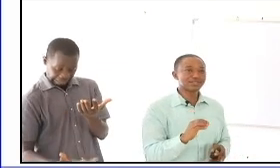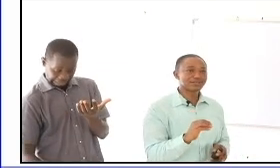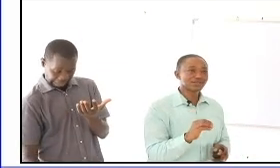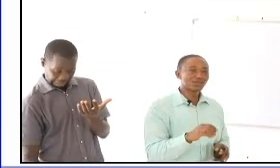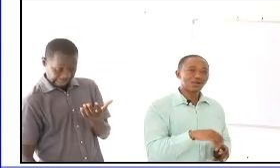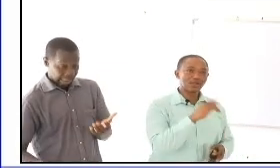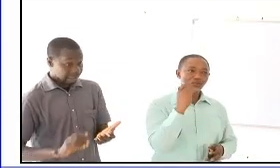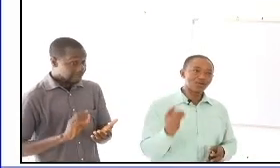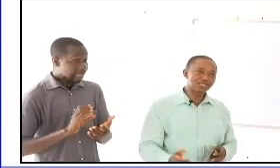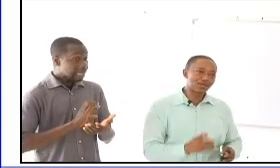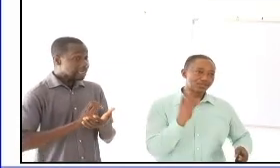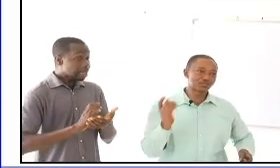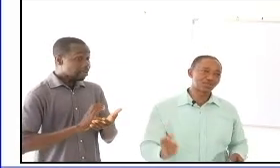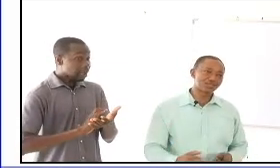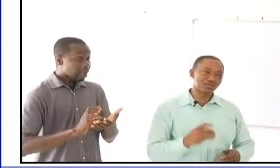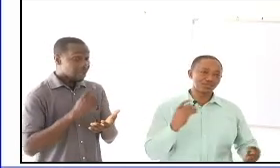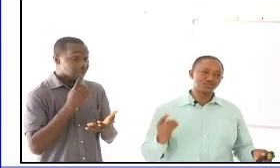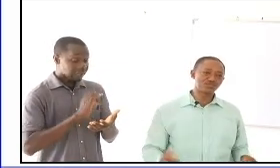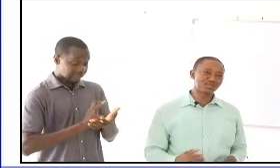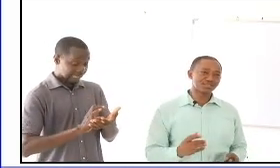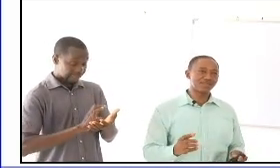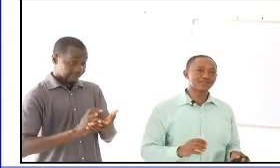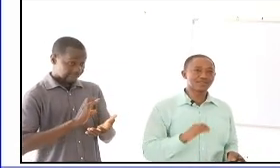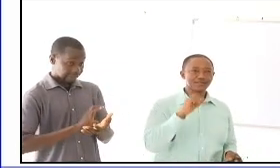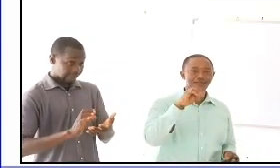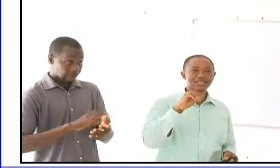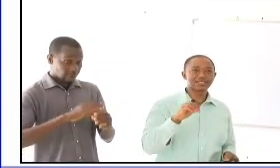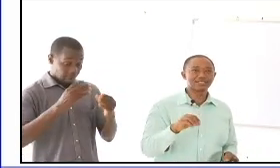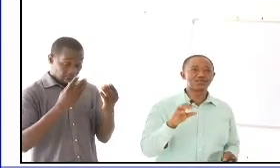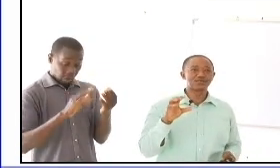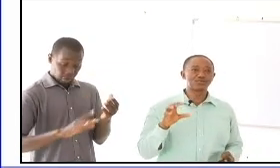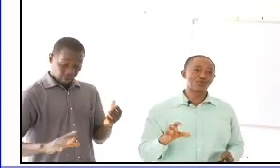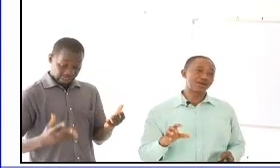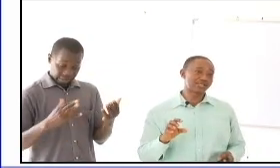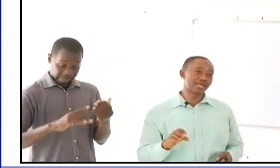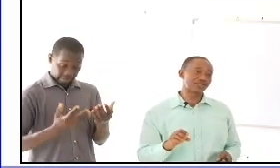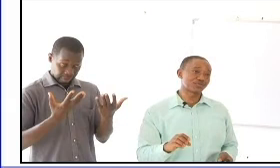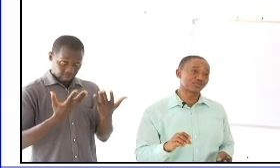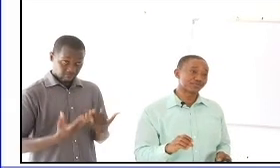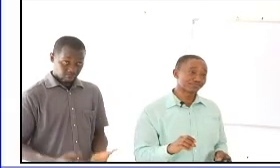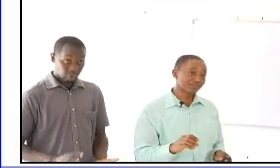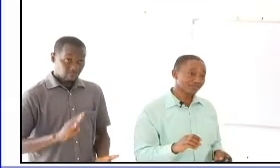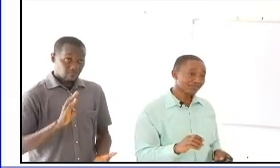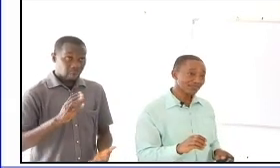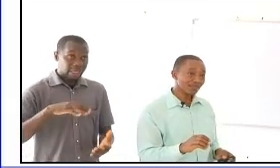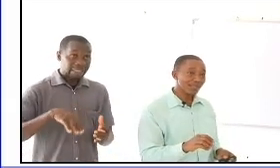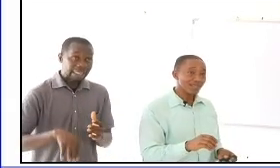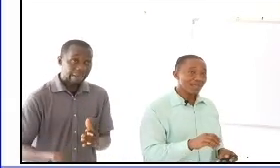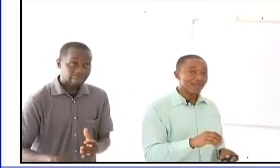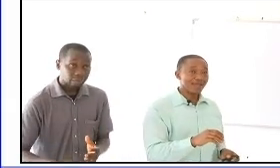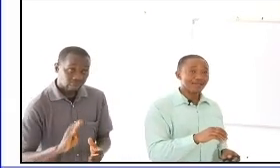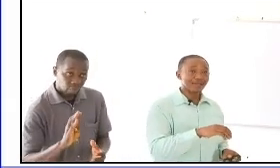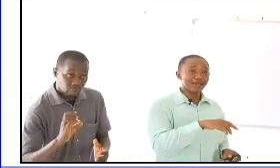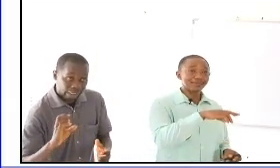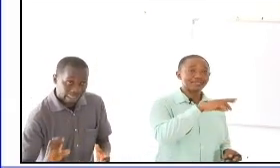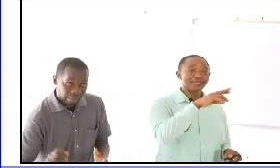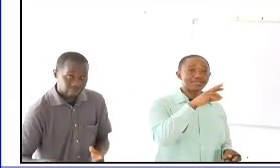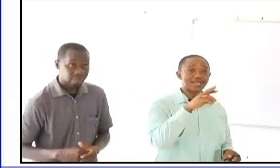blood cells. All the water, all the salts, all the nutrient, everything filters down to the Bowman's capsule.